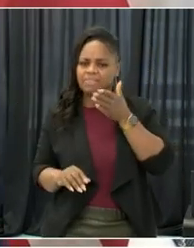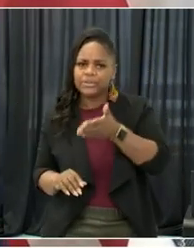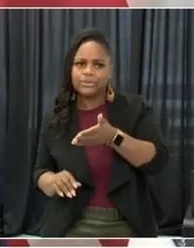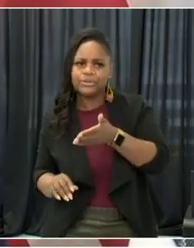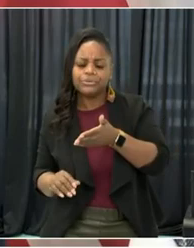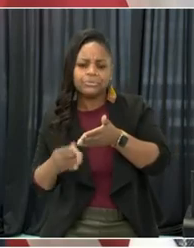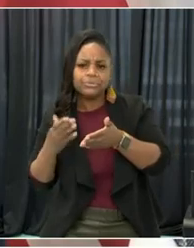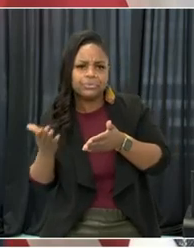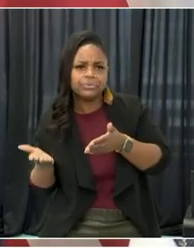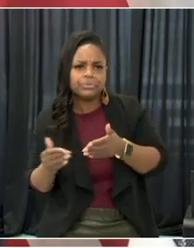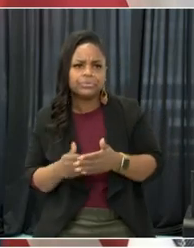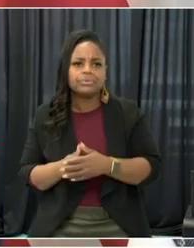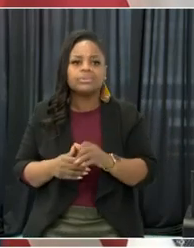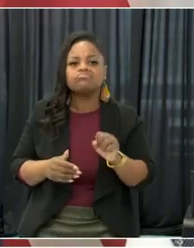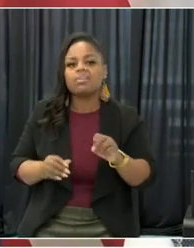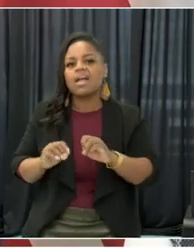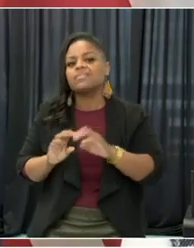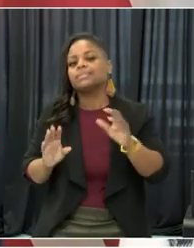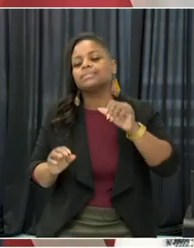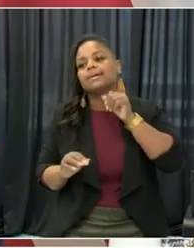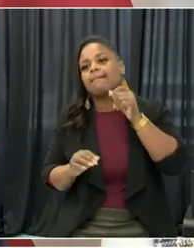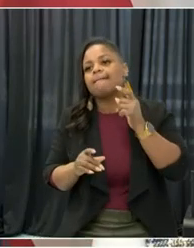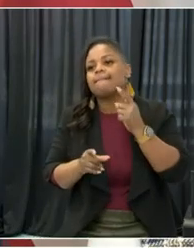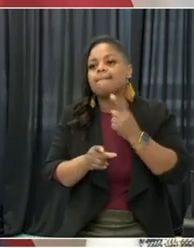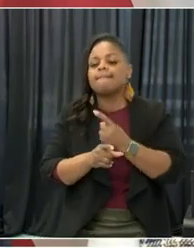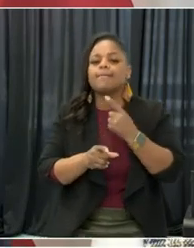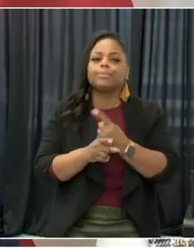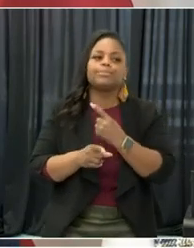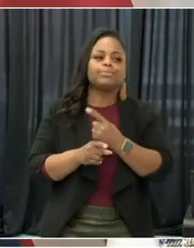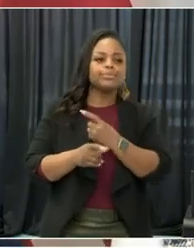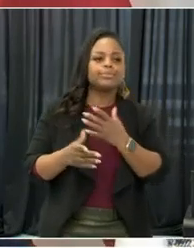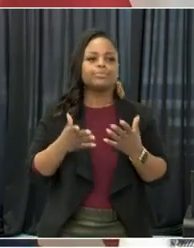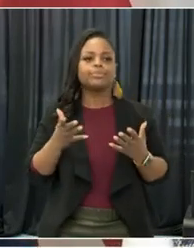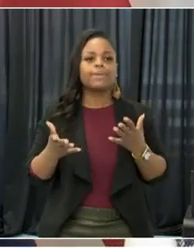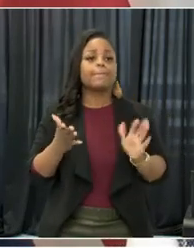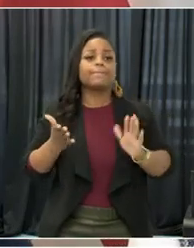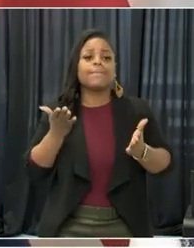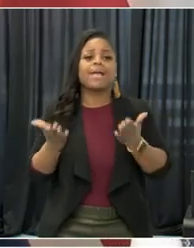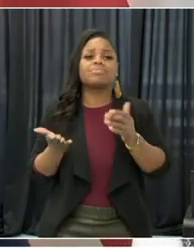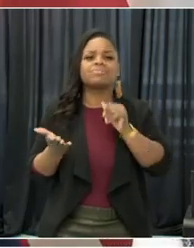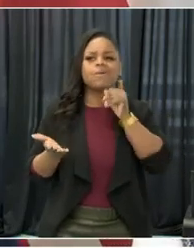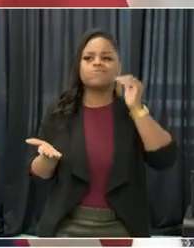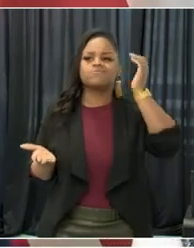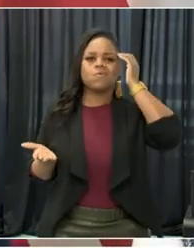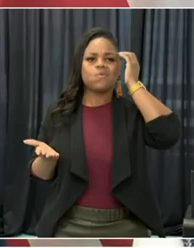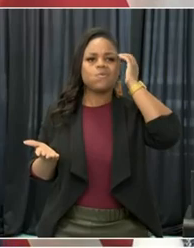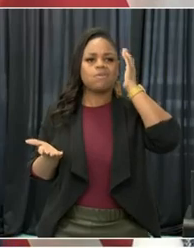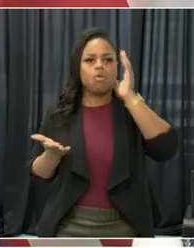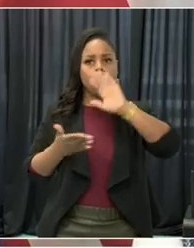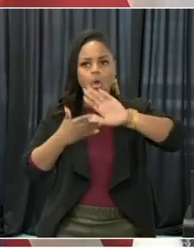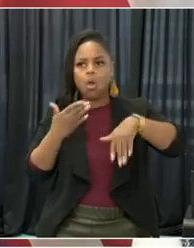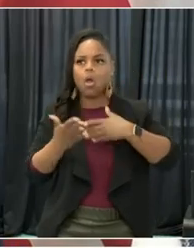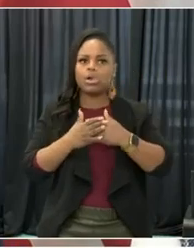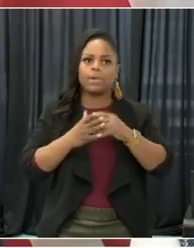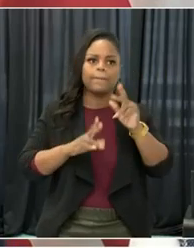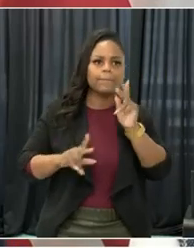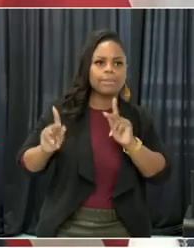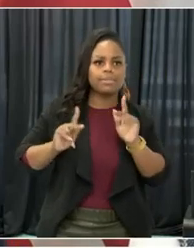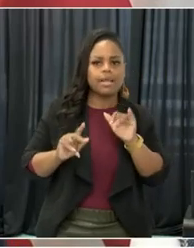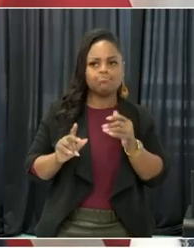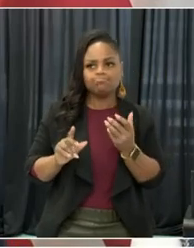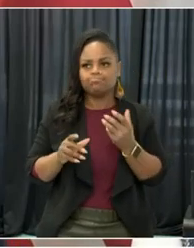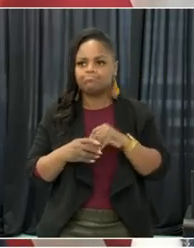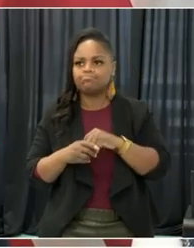not completely accurate portrayal of it, but we may not know all of the people who are, all of the